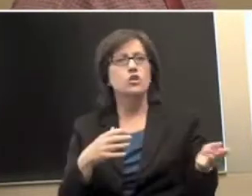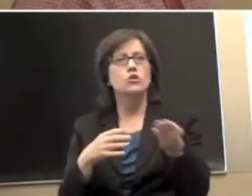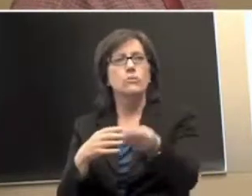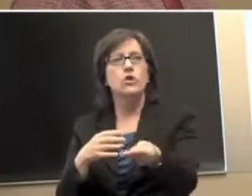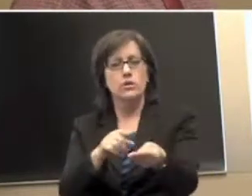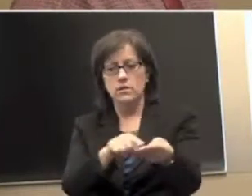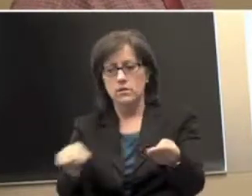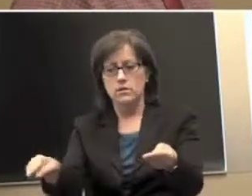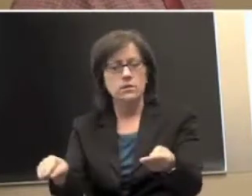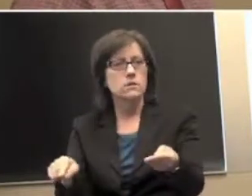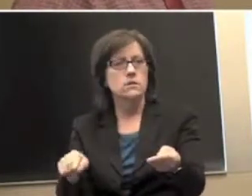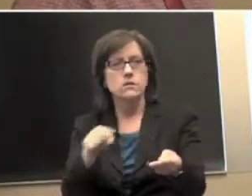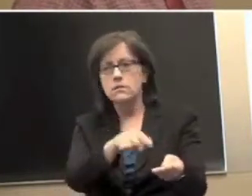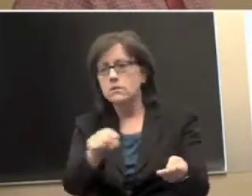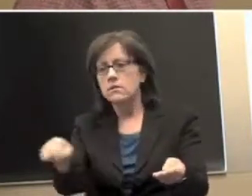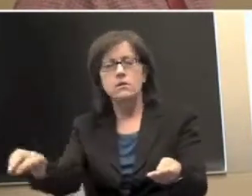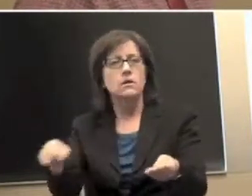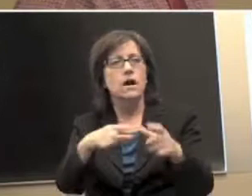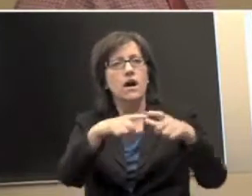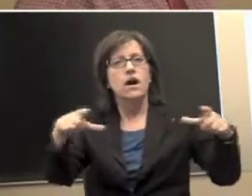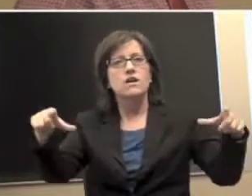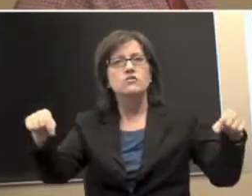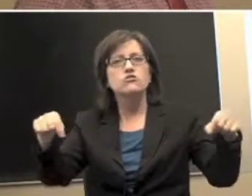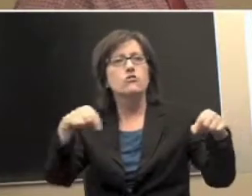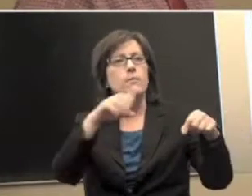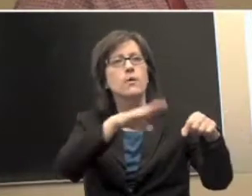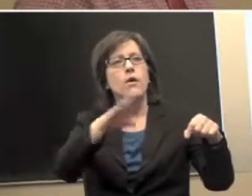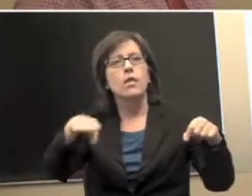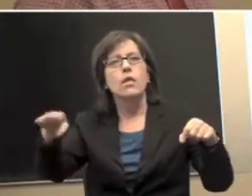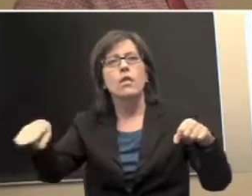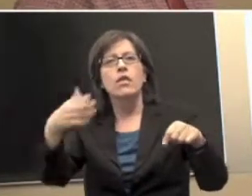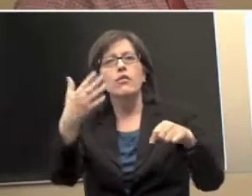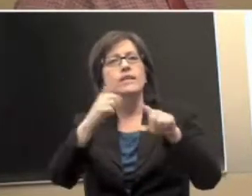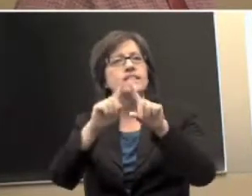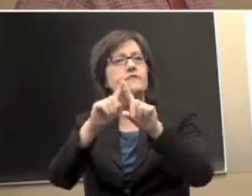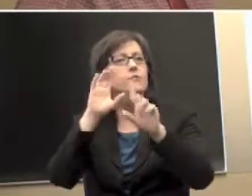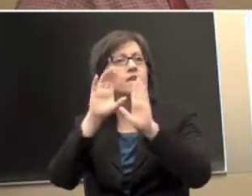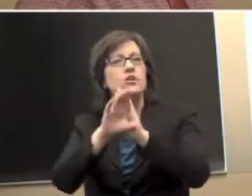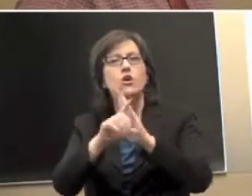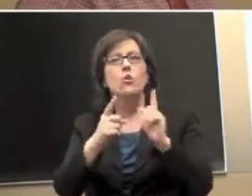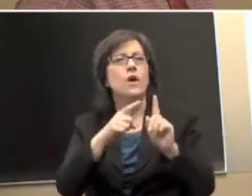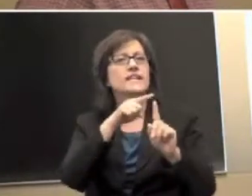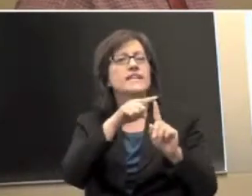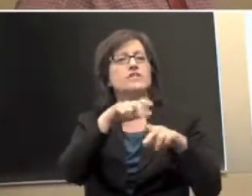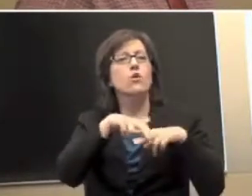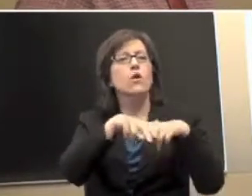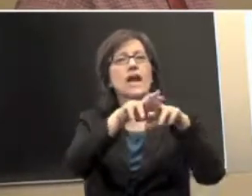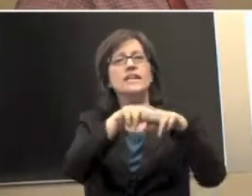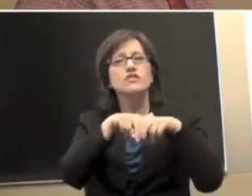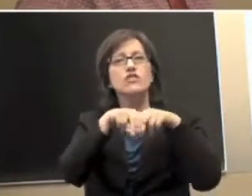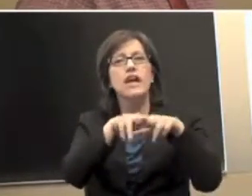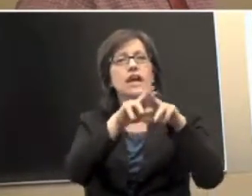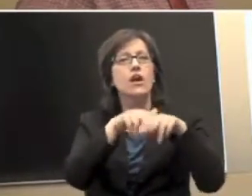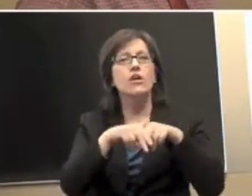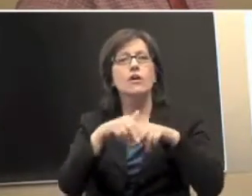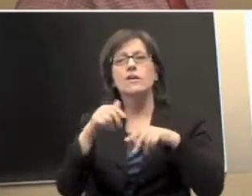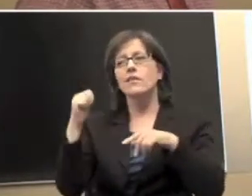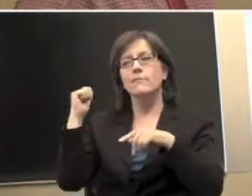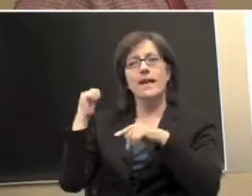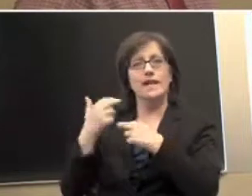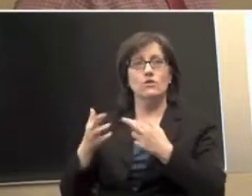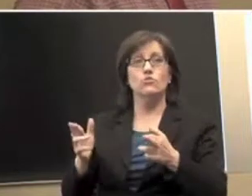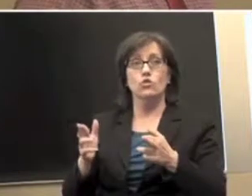little Velcro strip with 3 different pictures on it. 1 picture is of a rocking chair for the rocking chair in the back of the